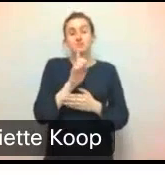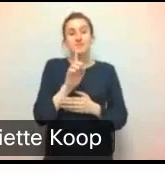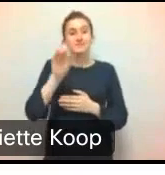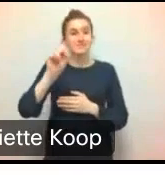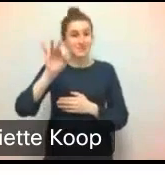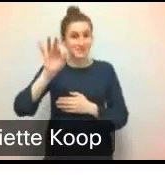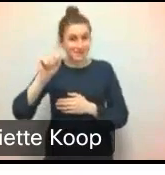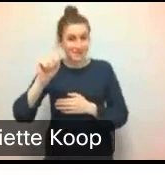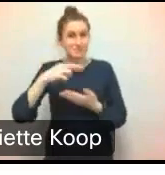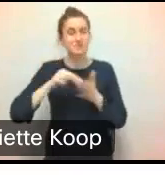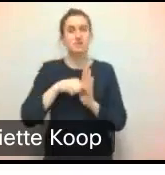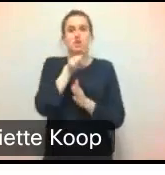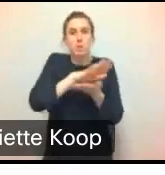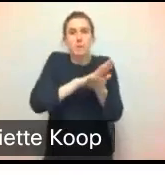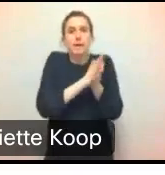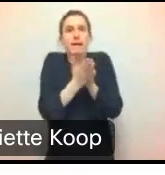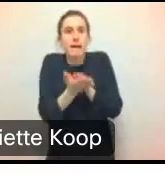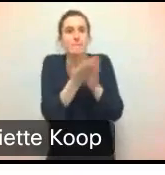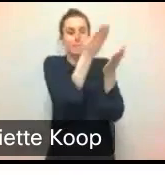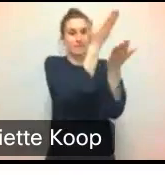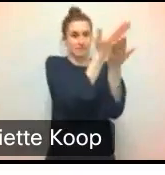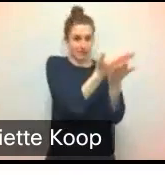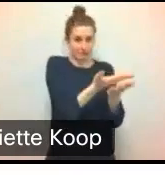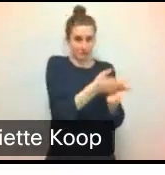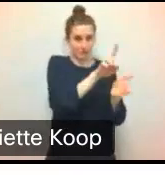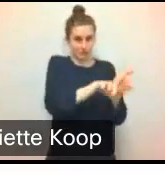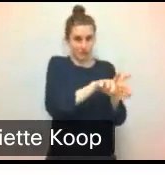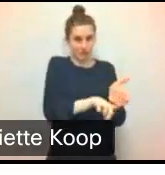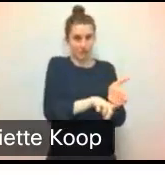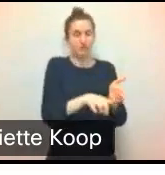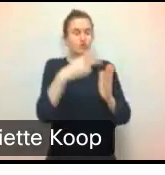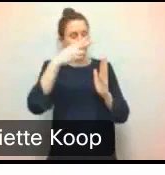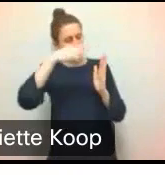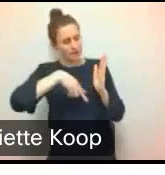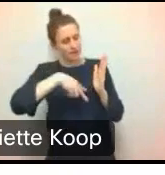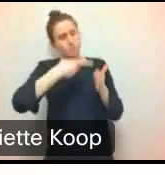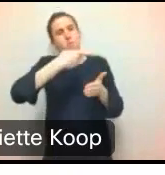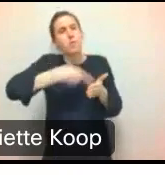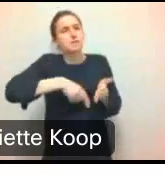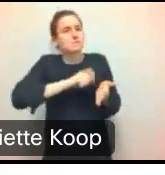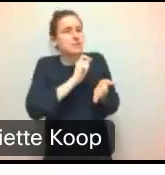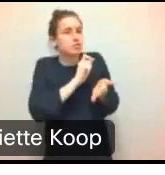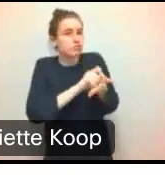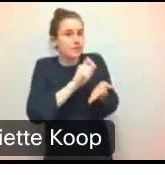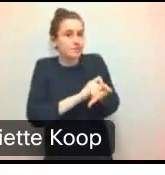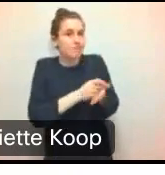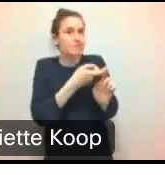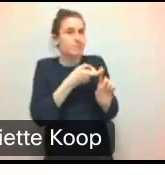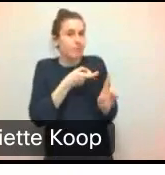be fact checkers. So they talk about reading laterally, reading about what is being written about the site or the